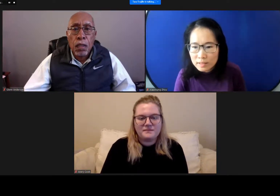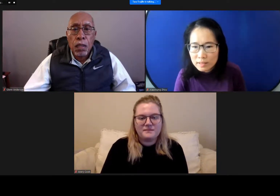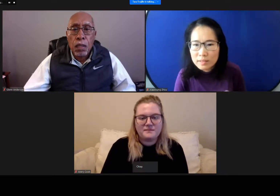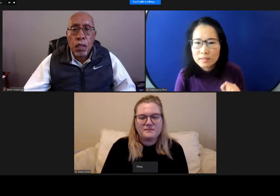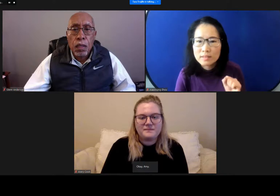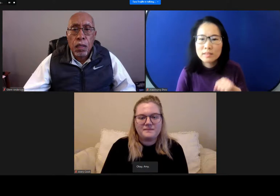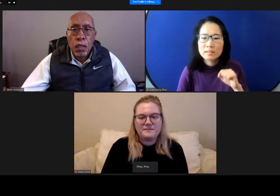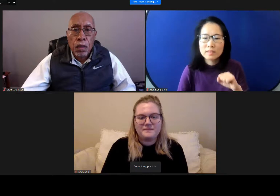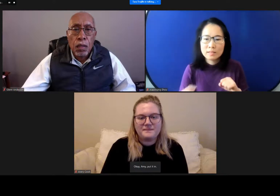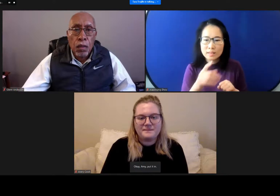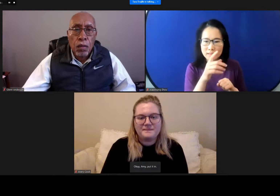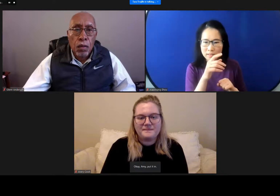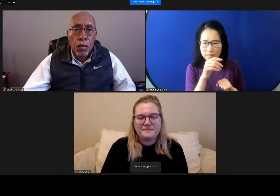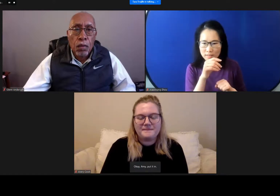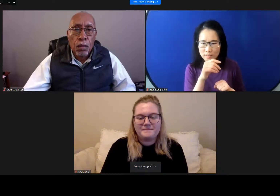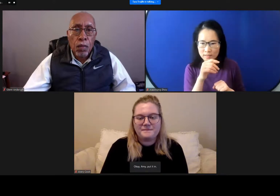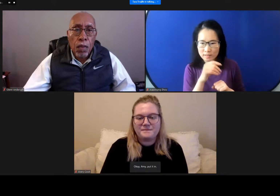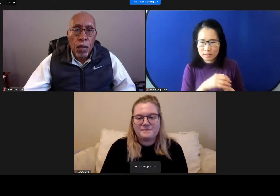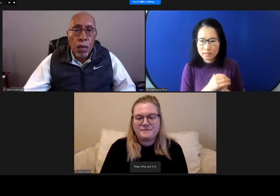Okay, Amy put it in.